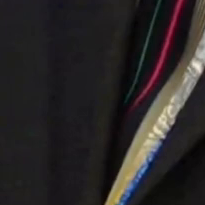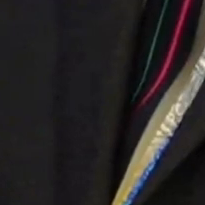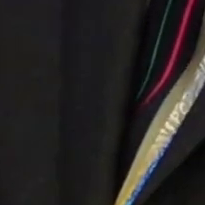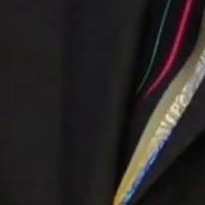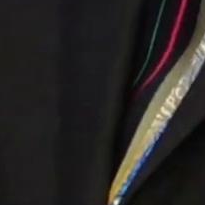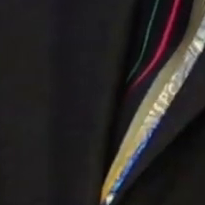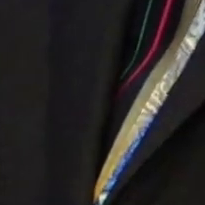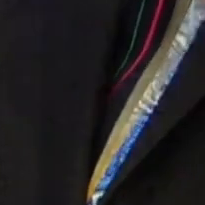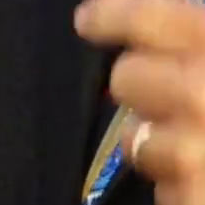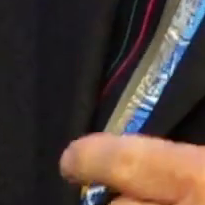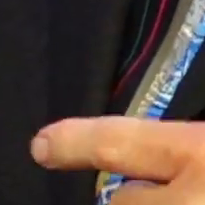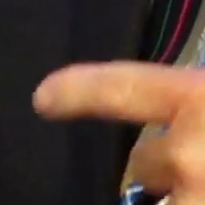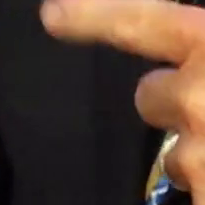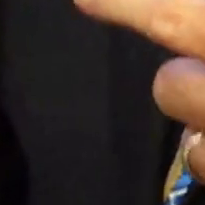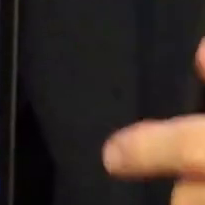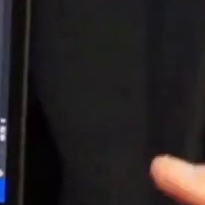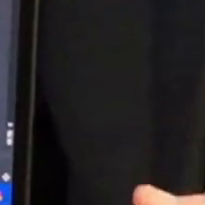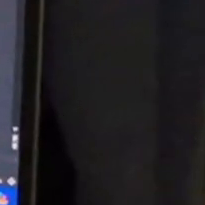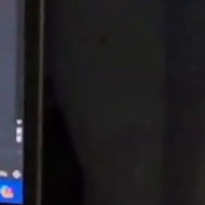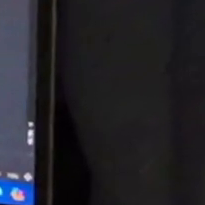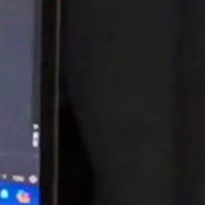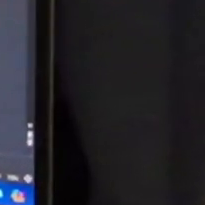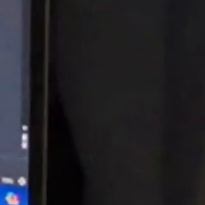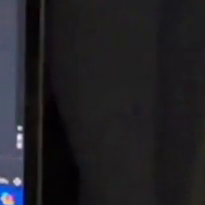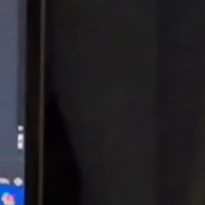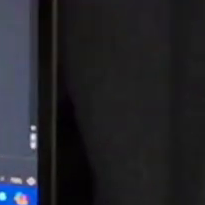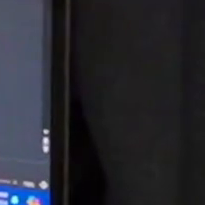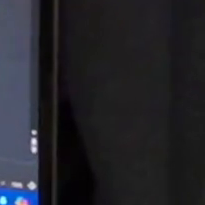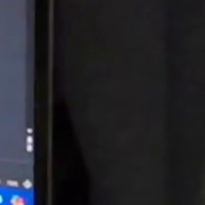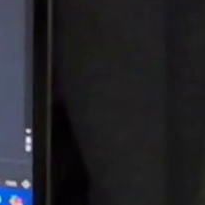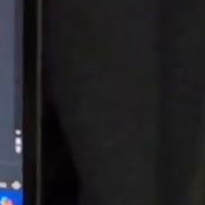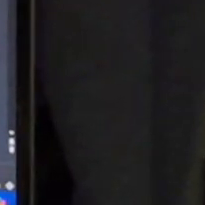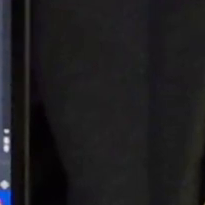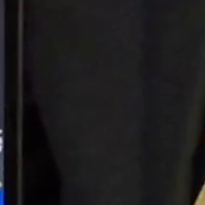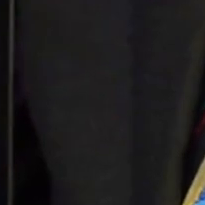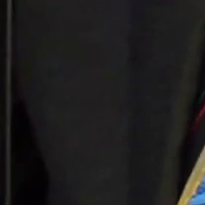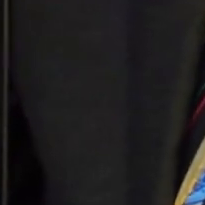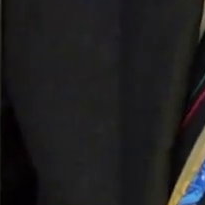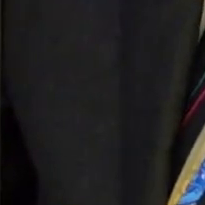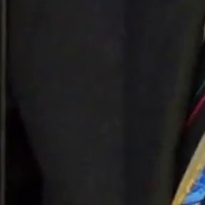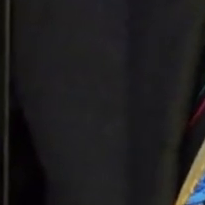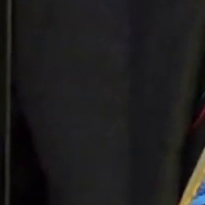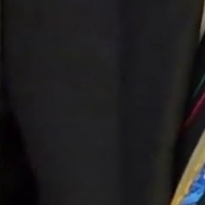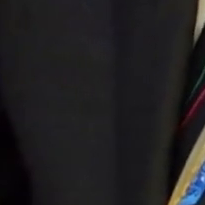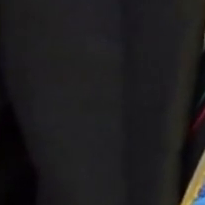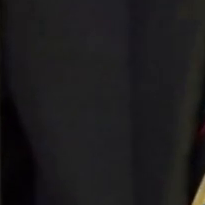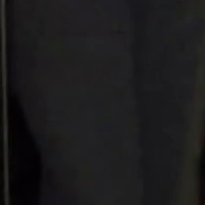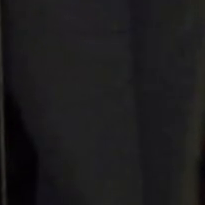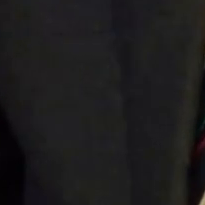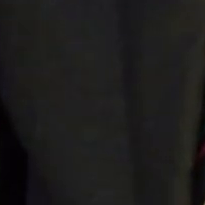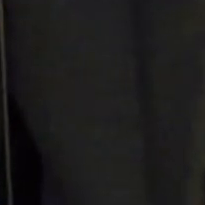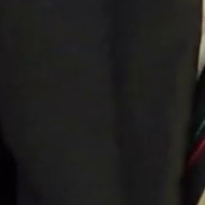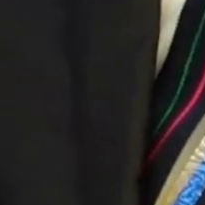lapse. And this is actually days. Na ni siku kadhatu. And it's